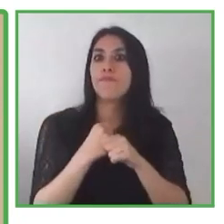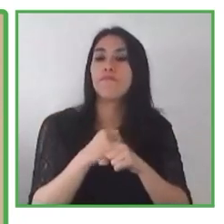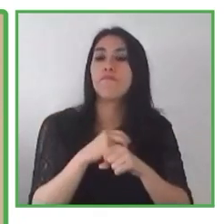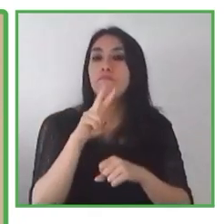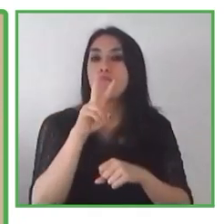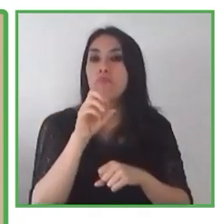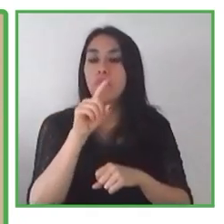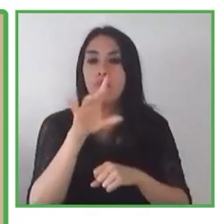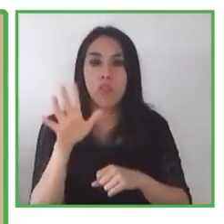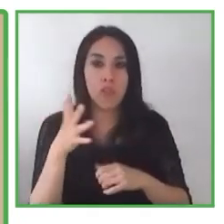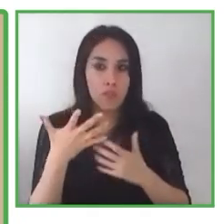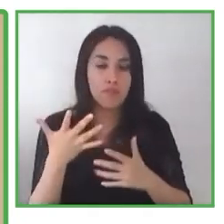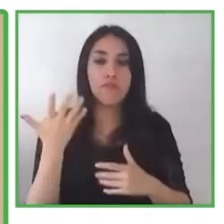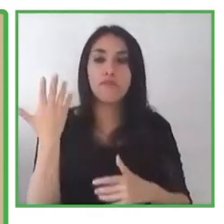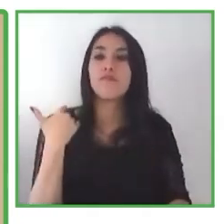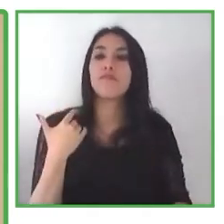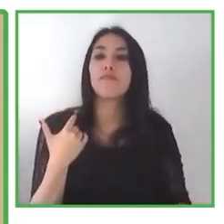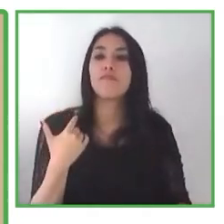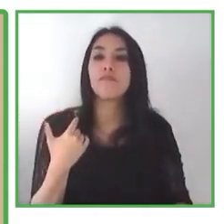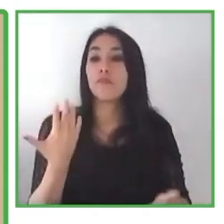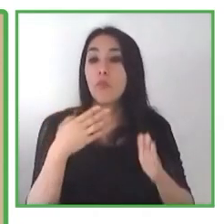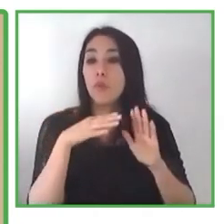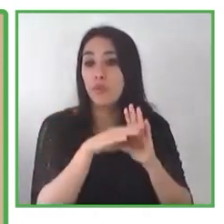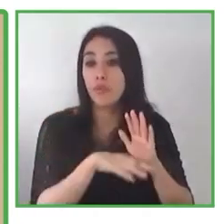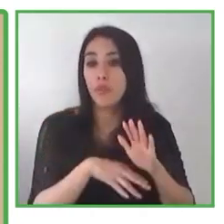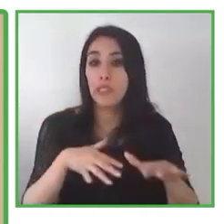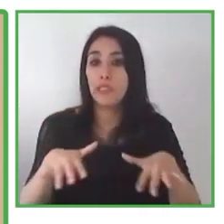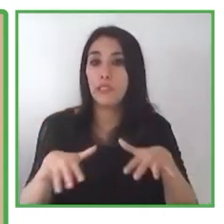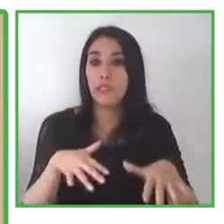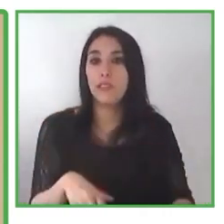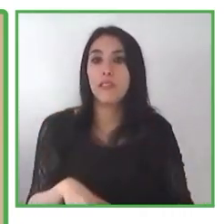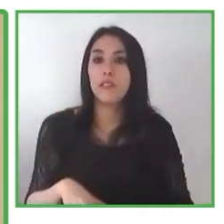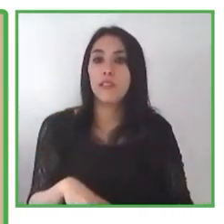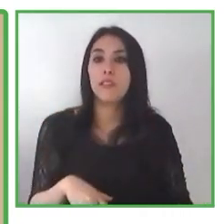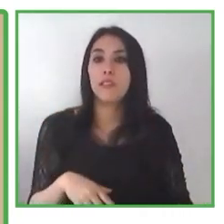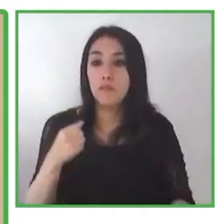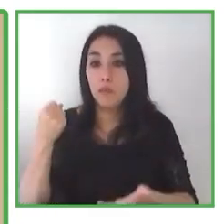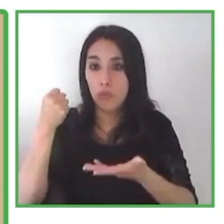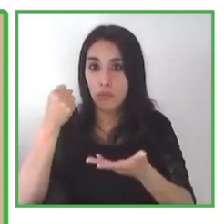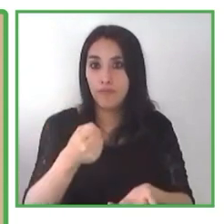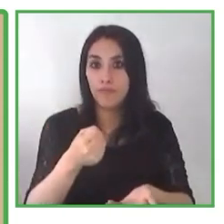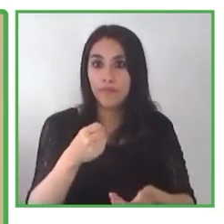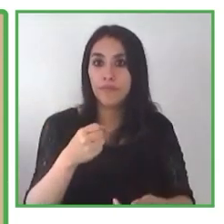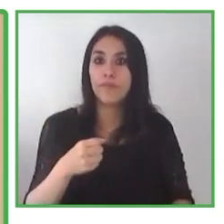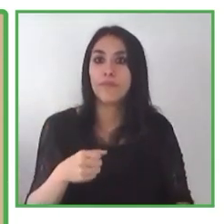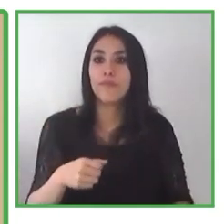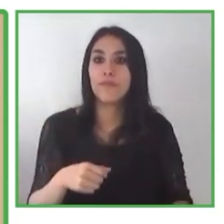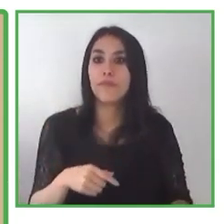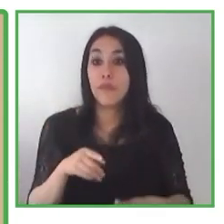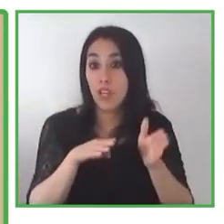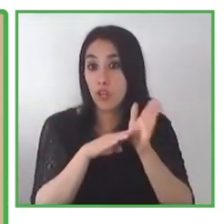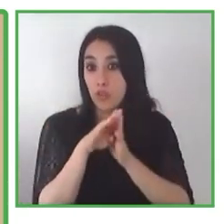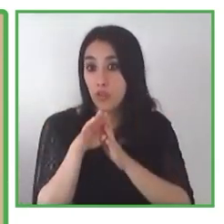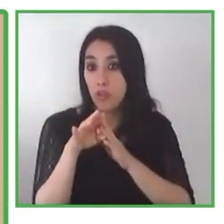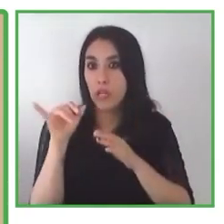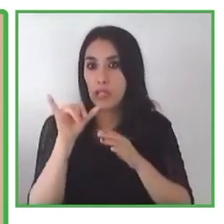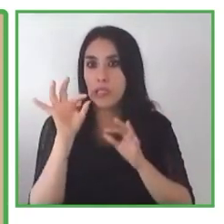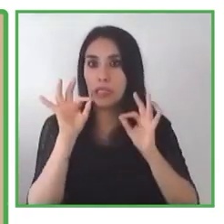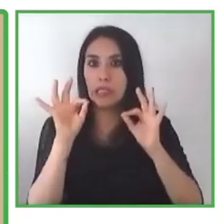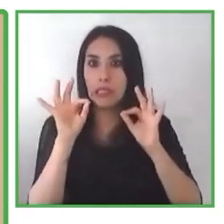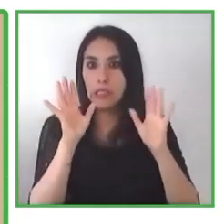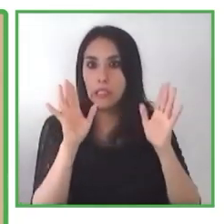from 2015 that are more recent, like the Action Agenda that talks about